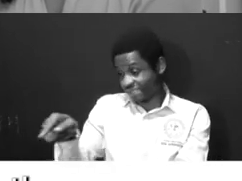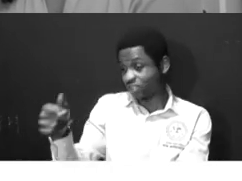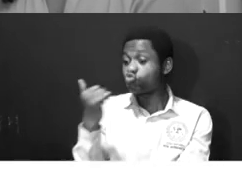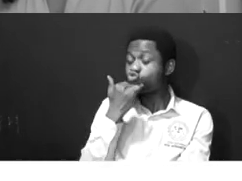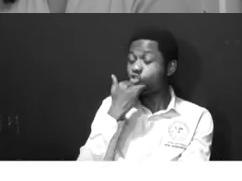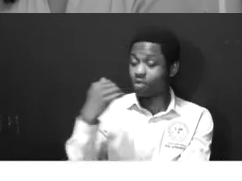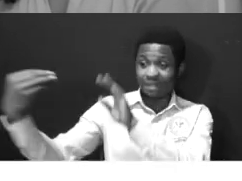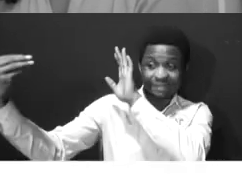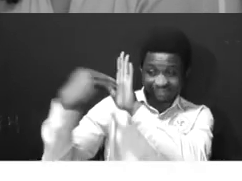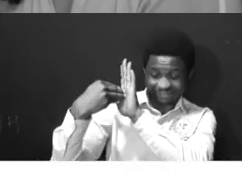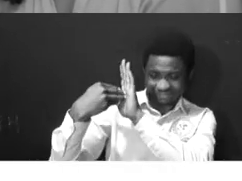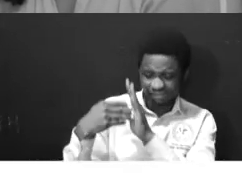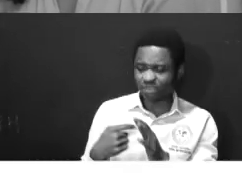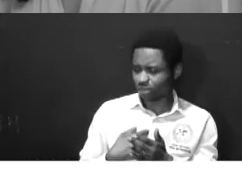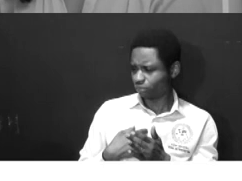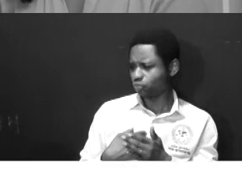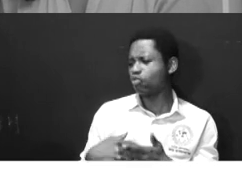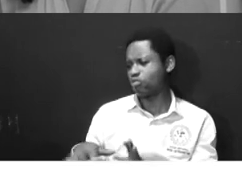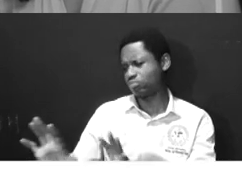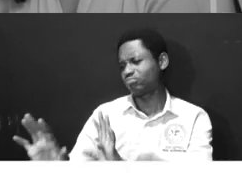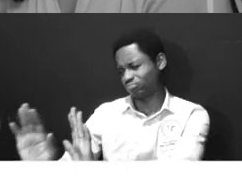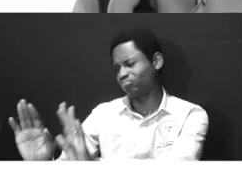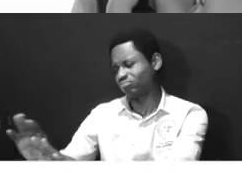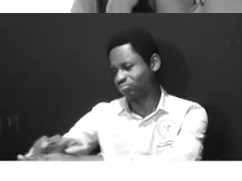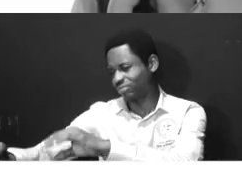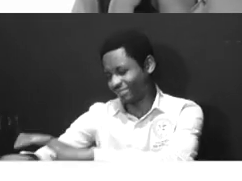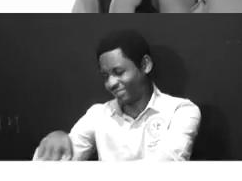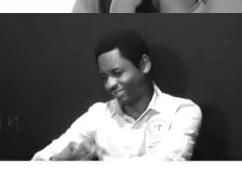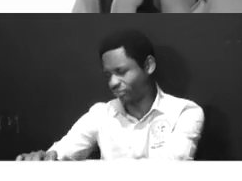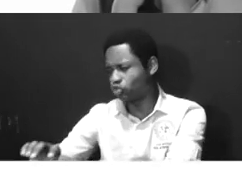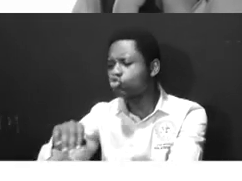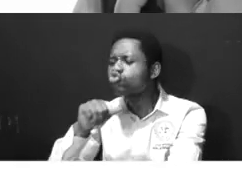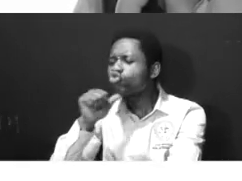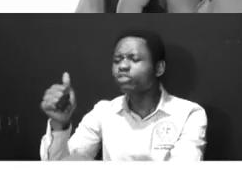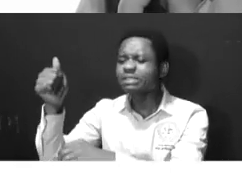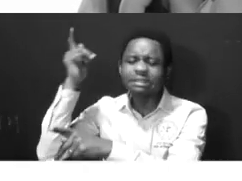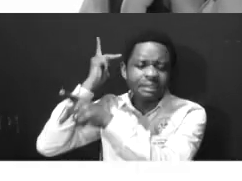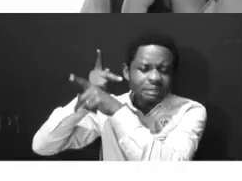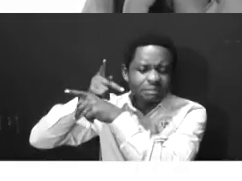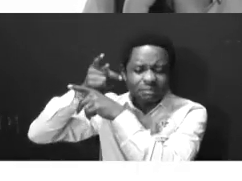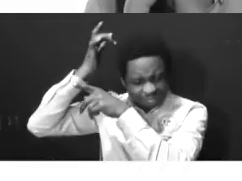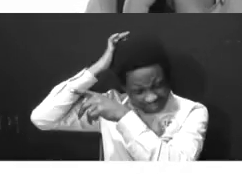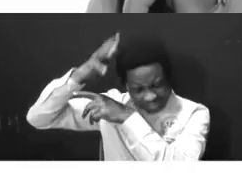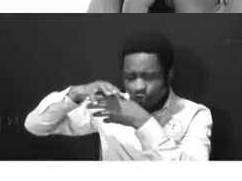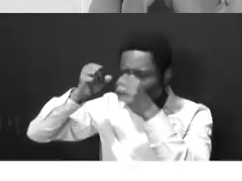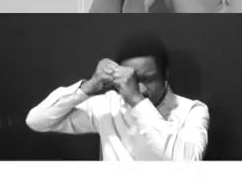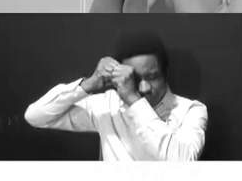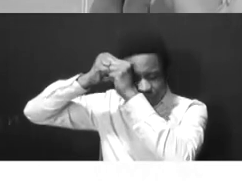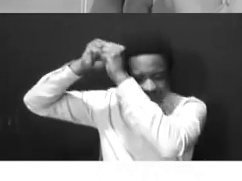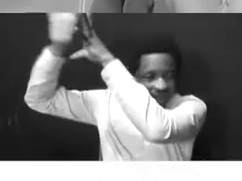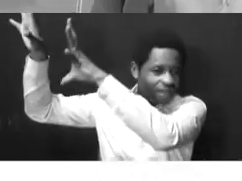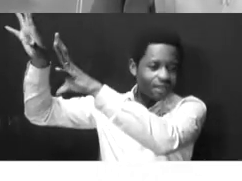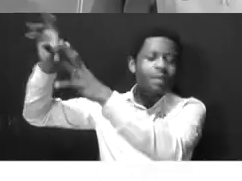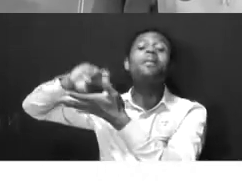jemu amanaka. When you hold on to the hurt, we say you are bearing a grudge. Yes, ha yaw die no woda su kuramu da na ne ye kye